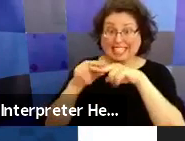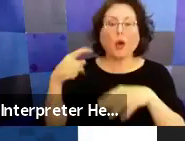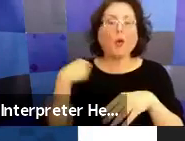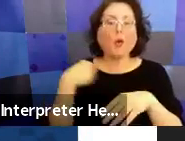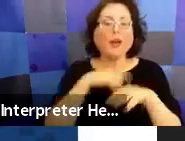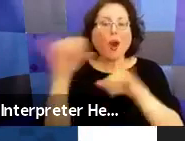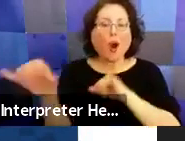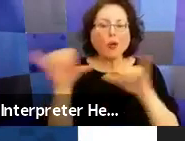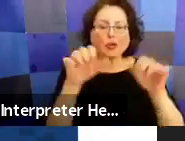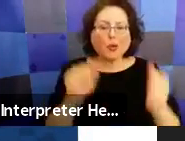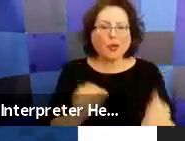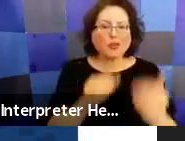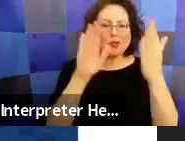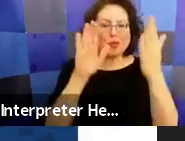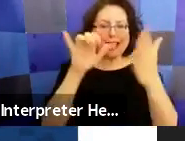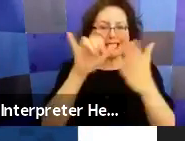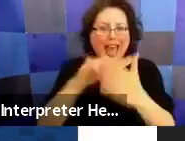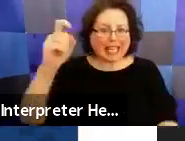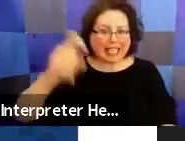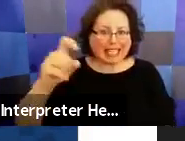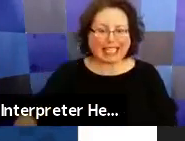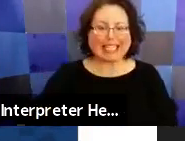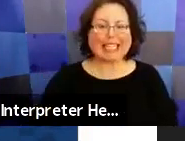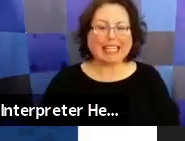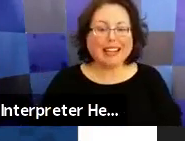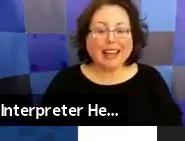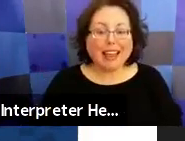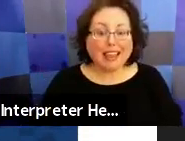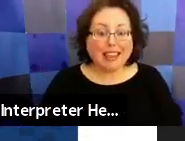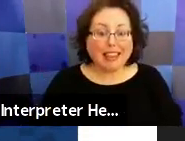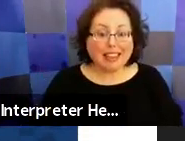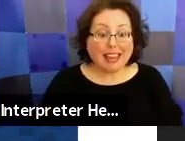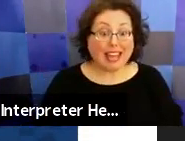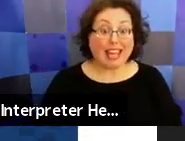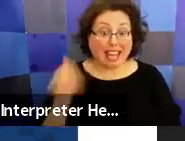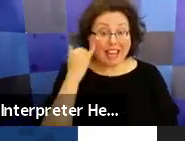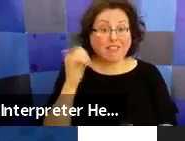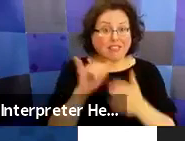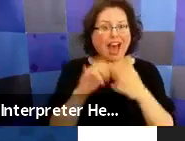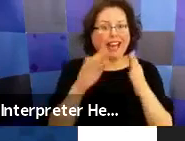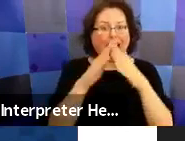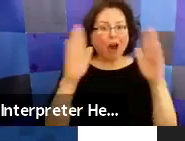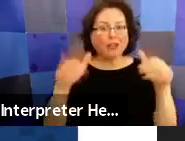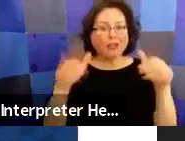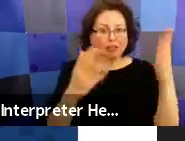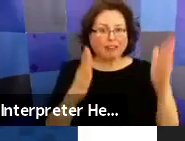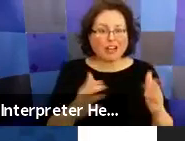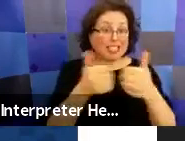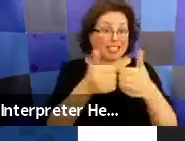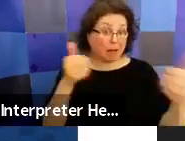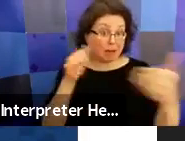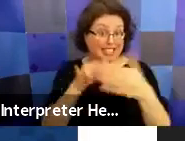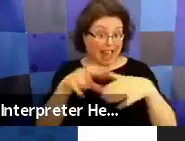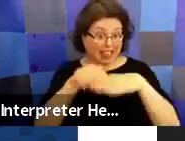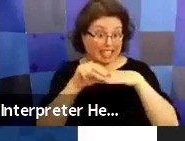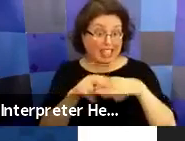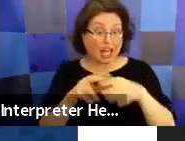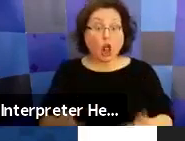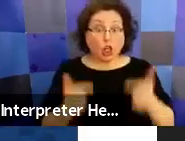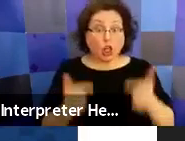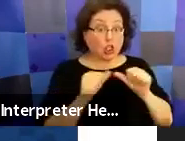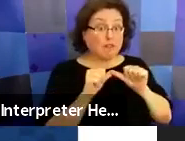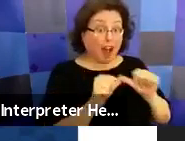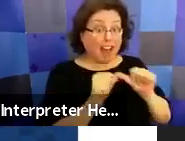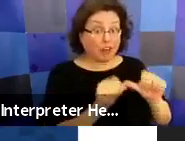that a housing provider bifurcates or separates the lease, where the survivor is able to stay on the lease, but the